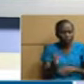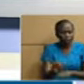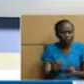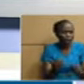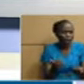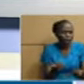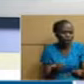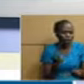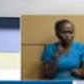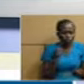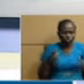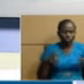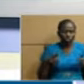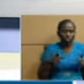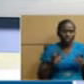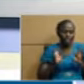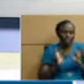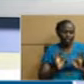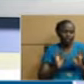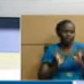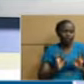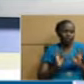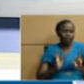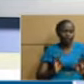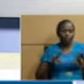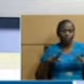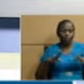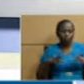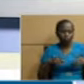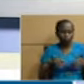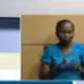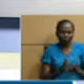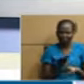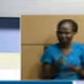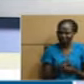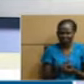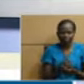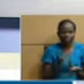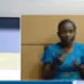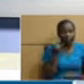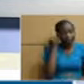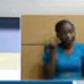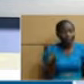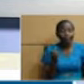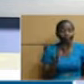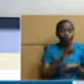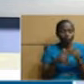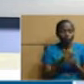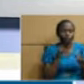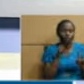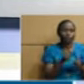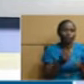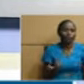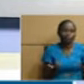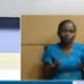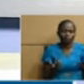dignified retirement. I've heard that word from the minister's speech, from Benedict's submission. That was the idea, the objective. The principle